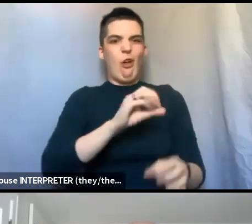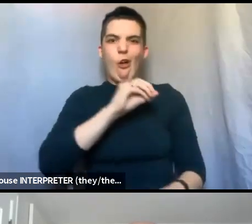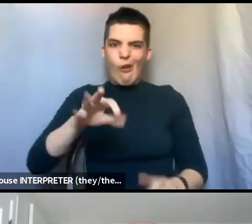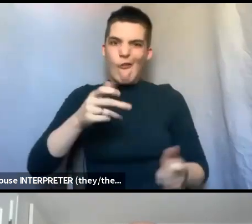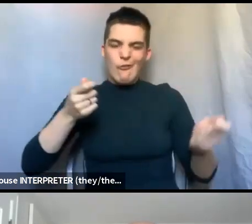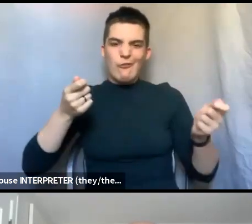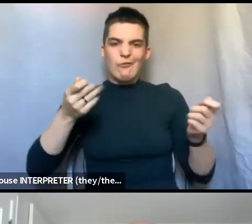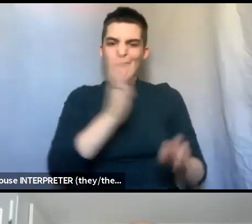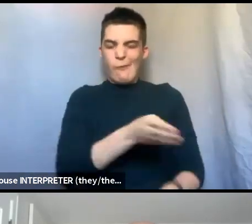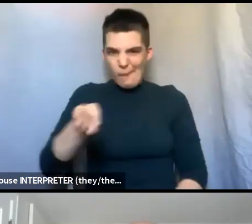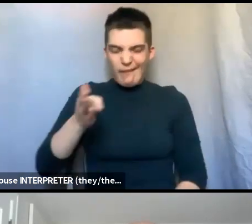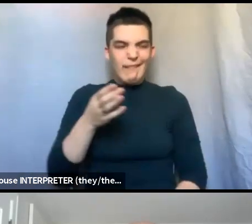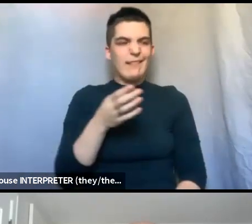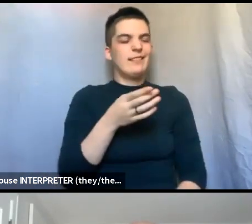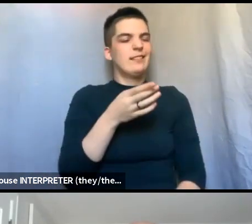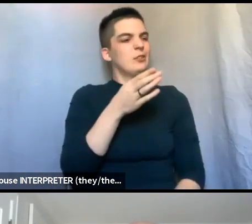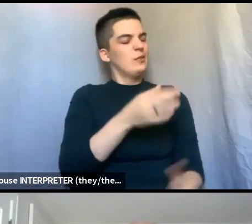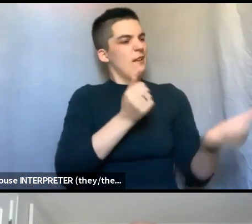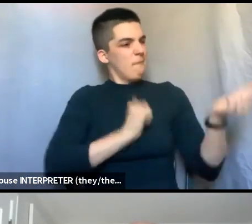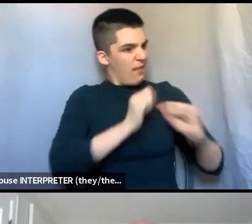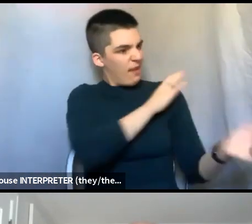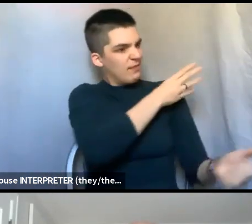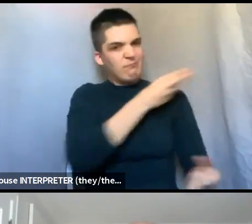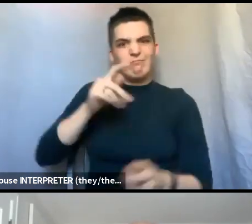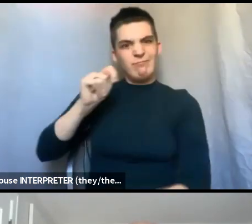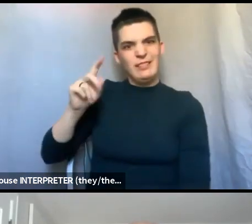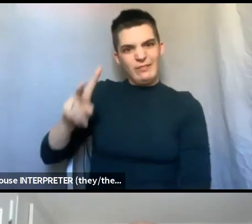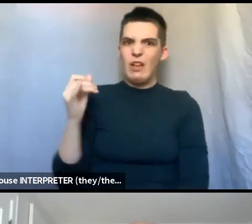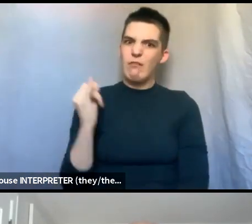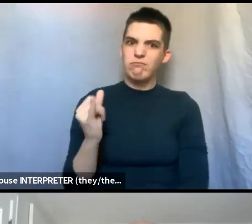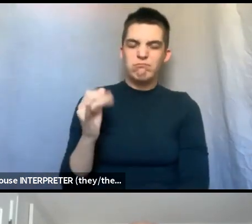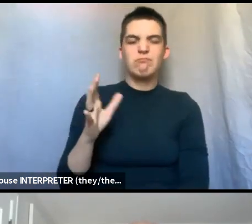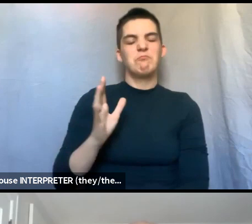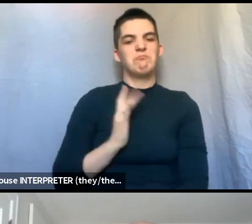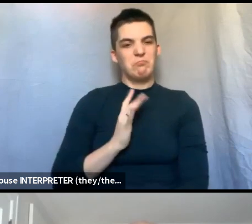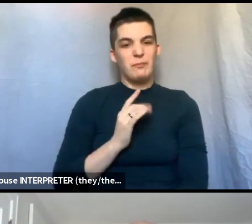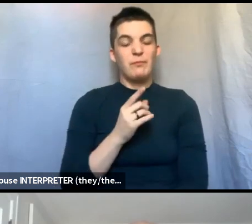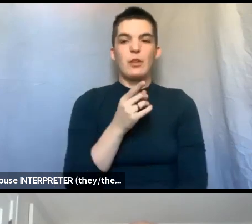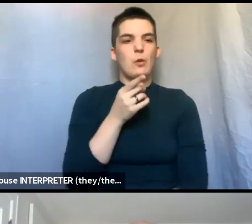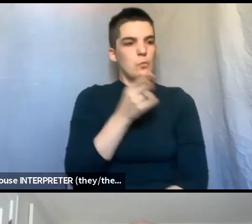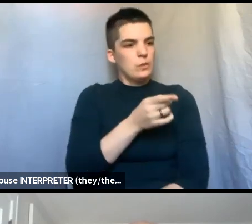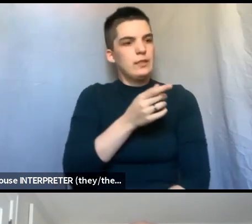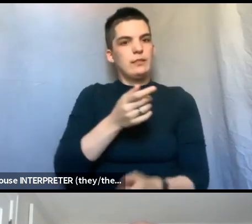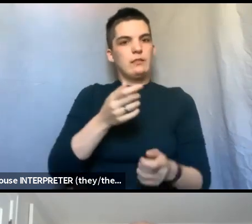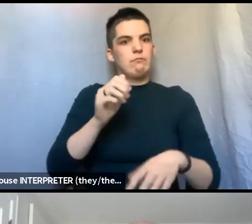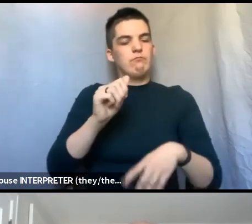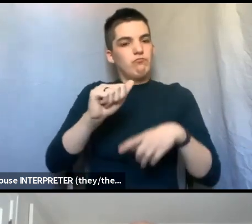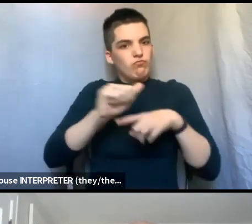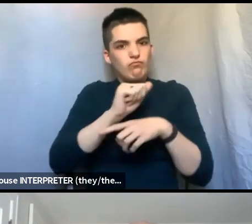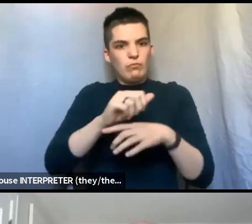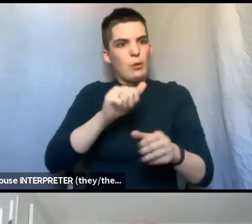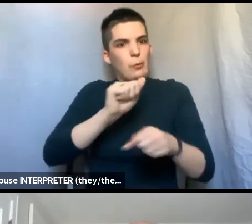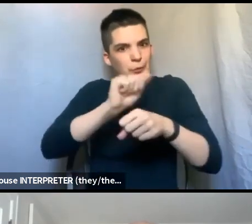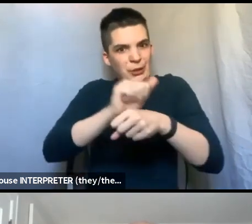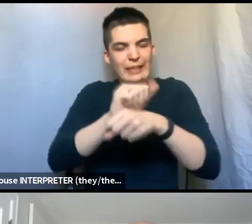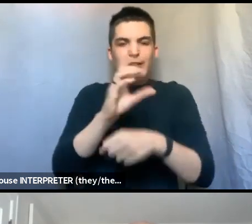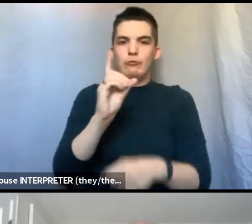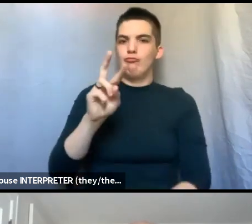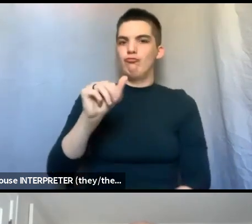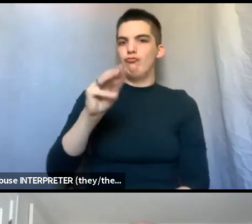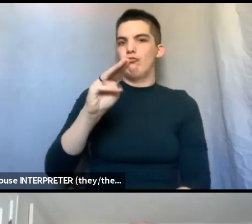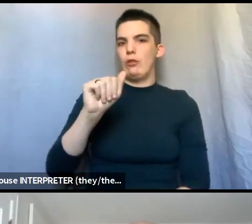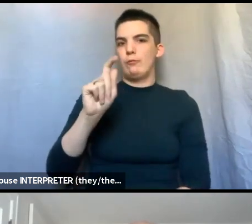also from being a practicing director, as is Anne, a practicing dramaturg. So we are really pleased